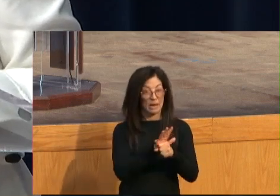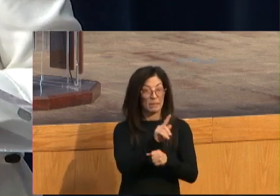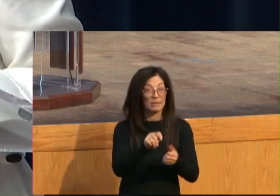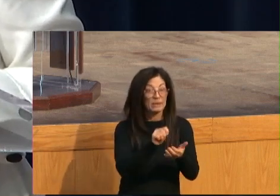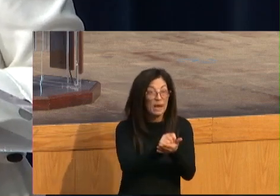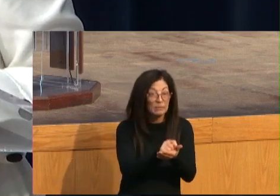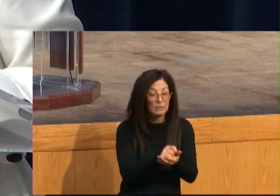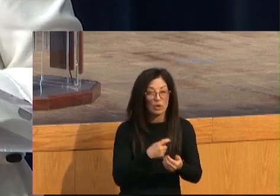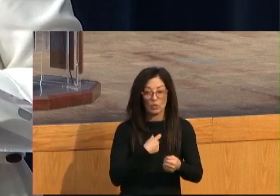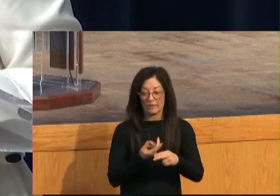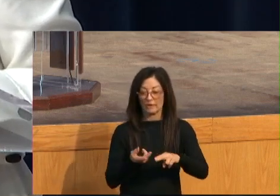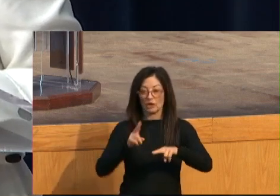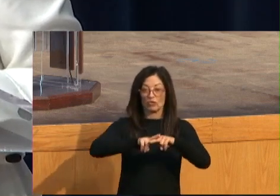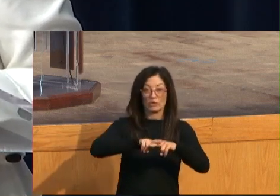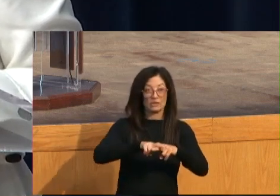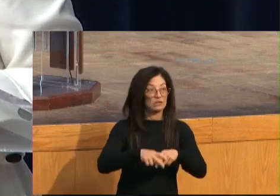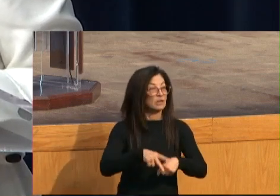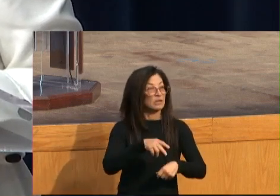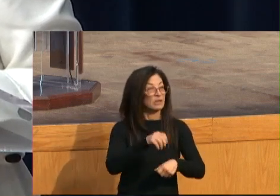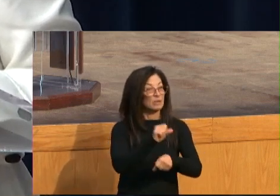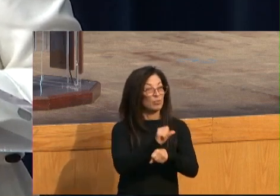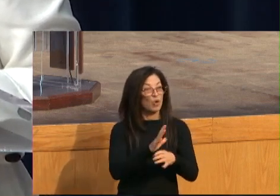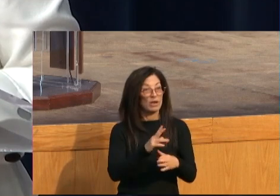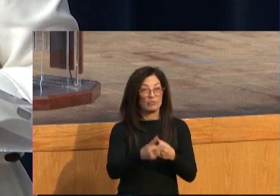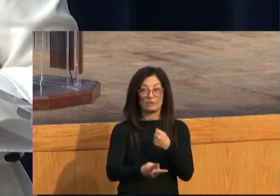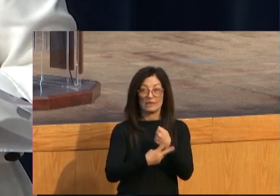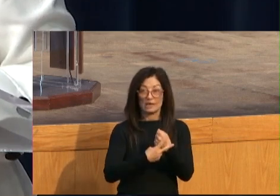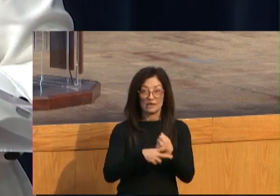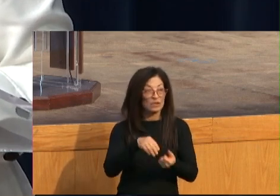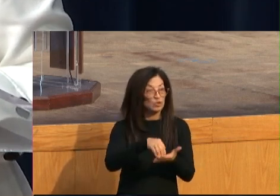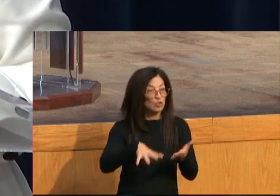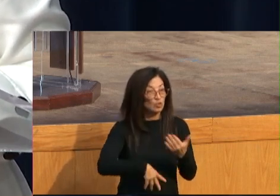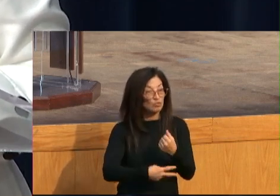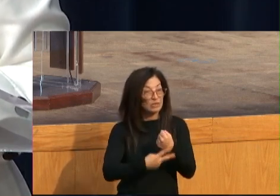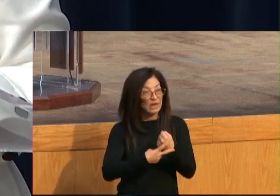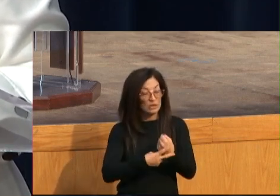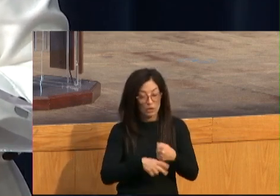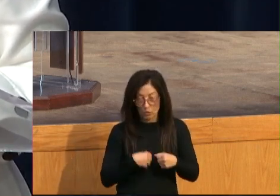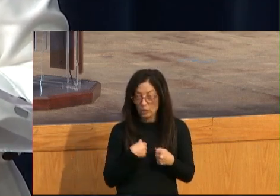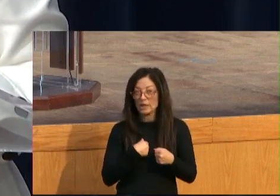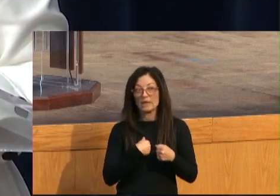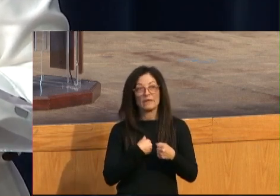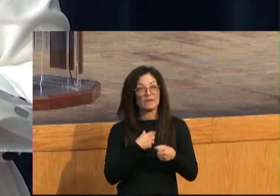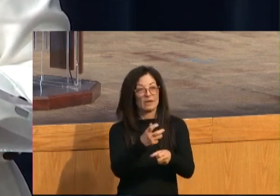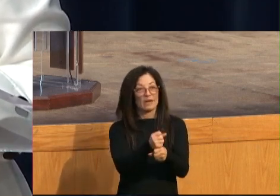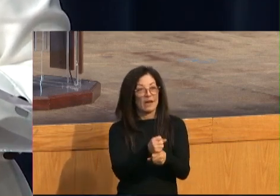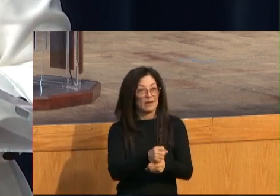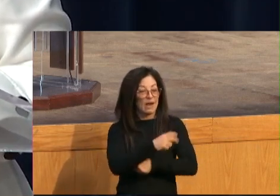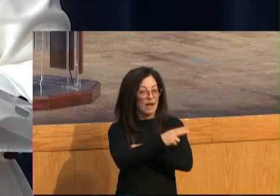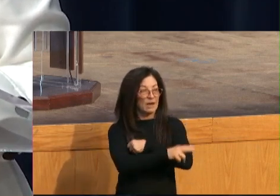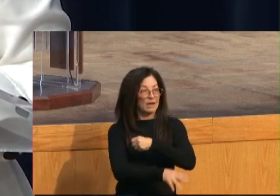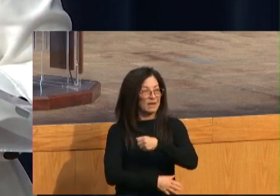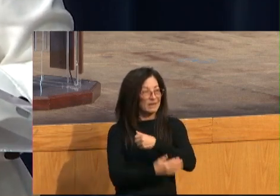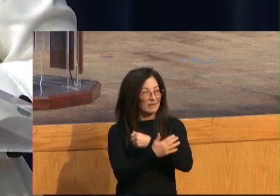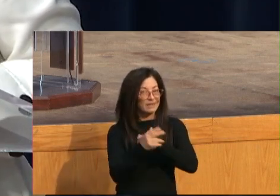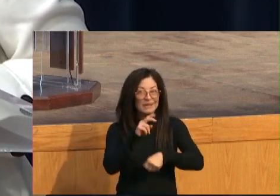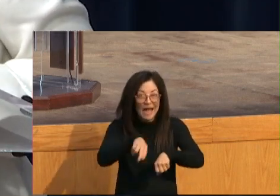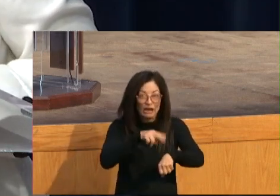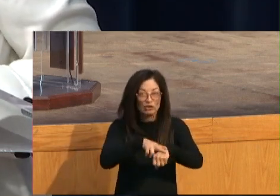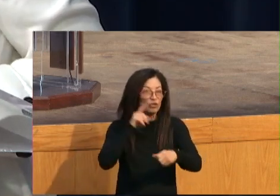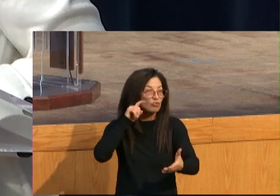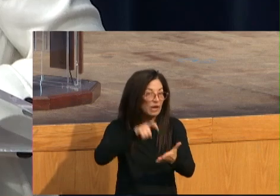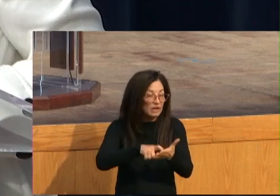We've increased retention. We've achieved national recognition based